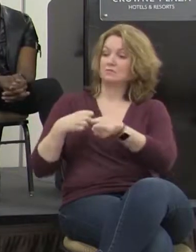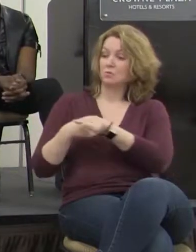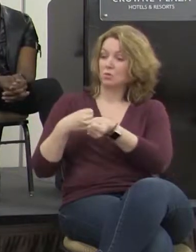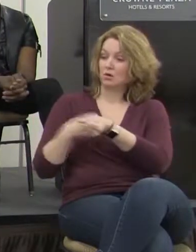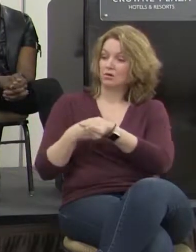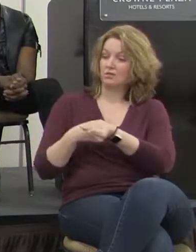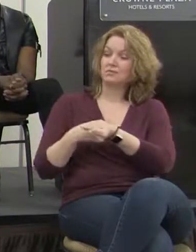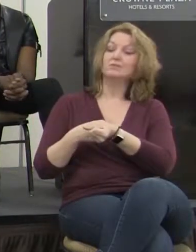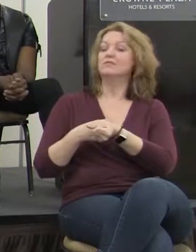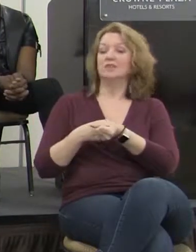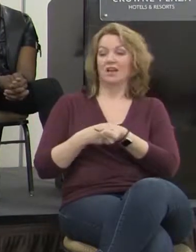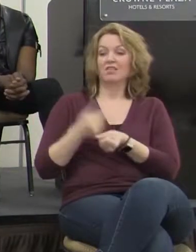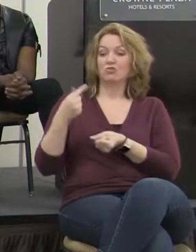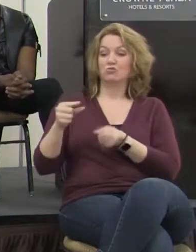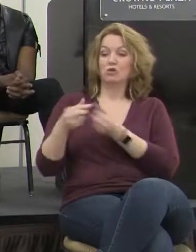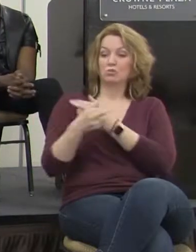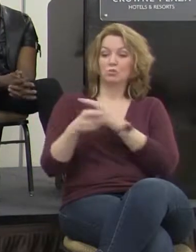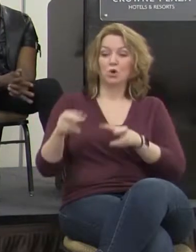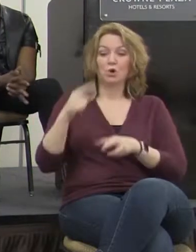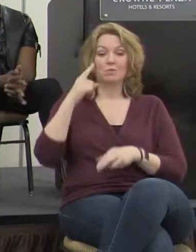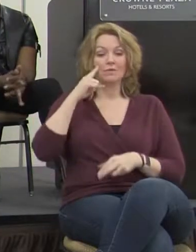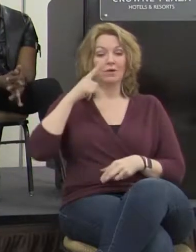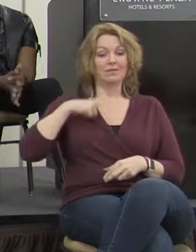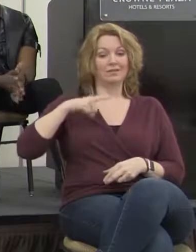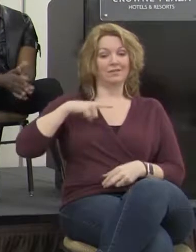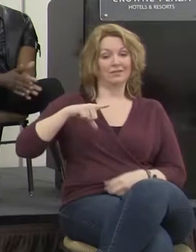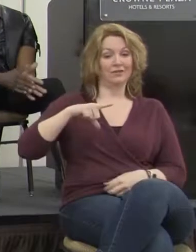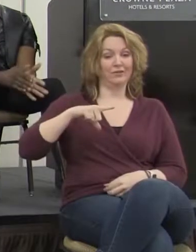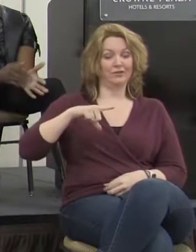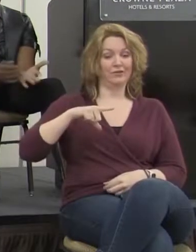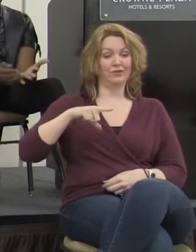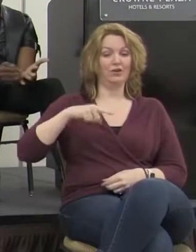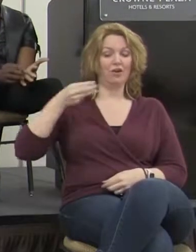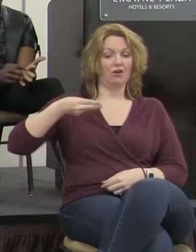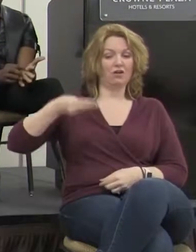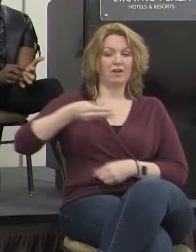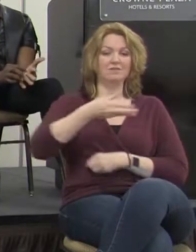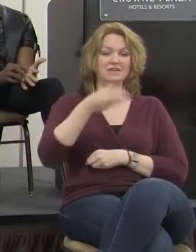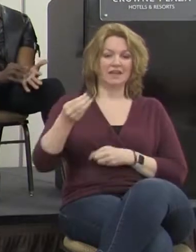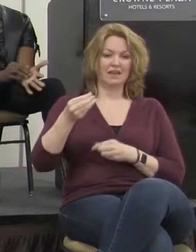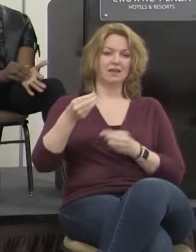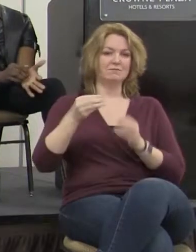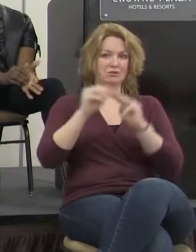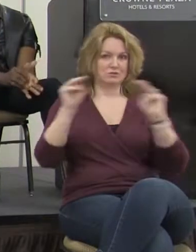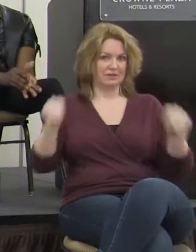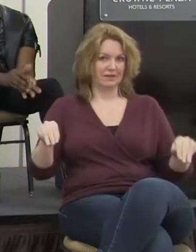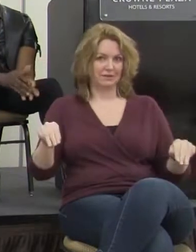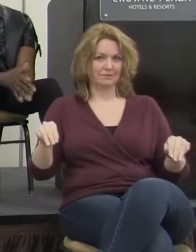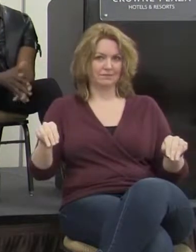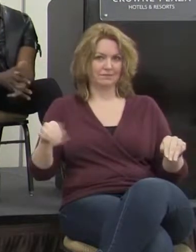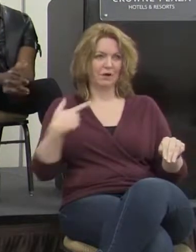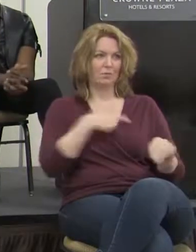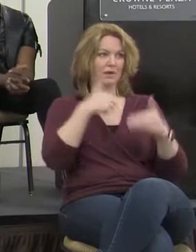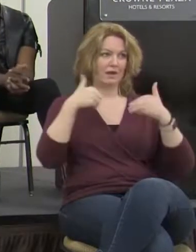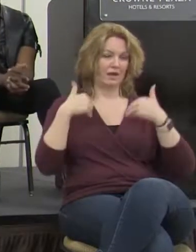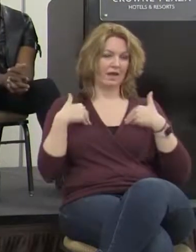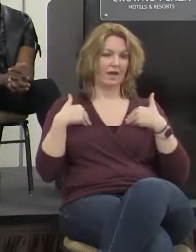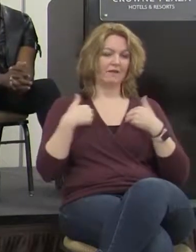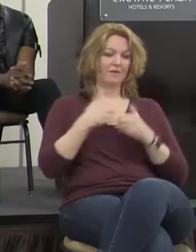Green Room at the Leather Archives and Museum, which we are the caretakers of. So there's a both